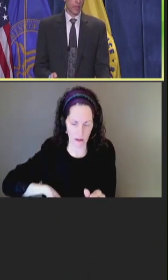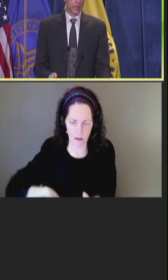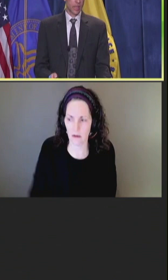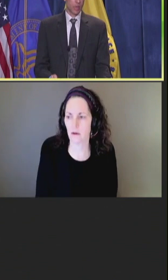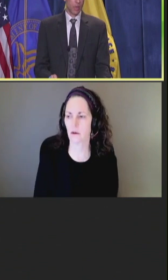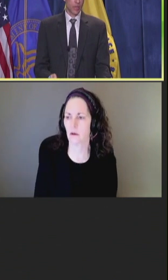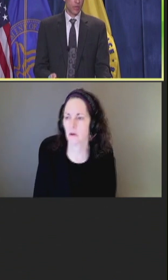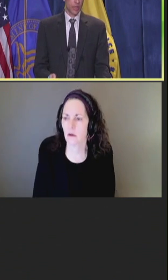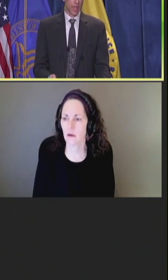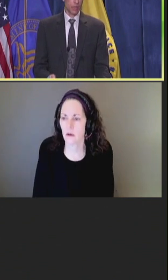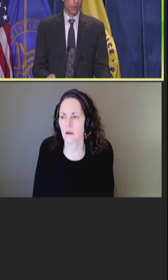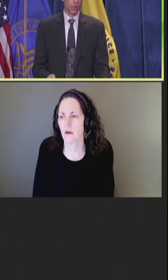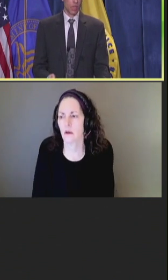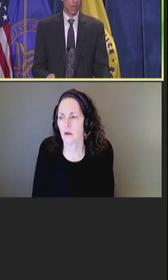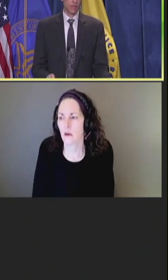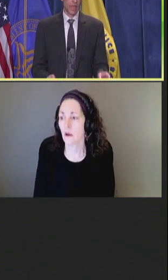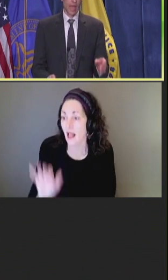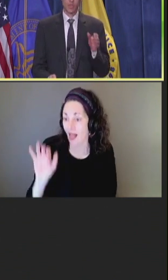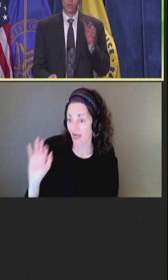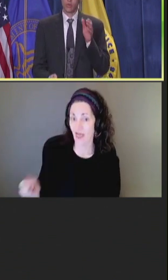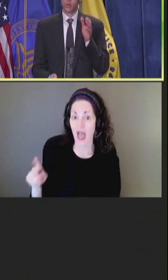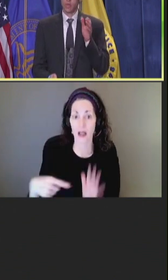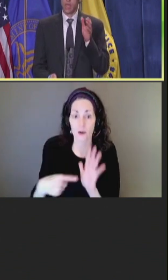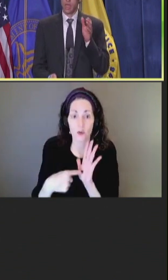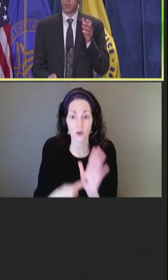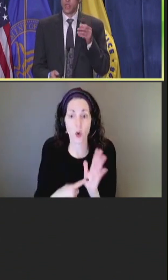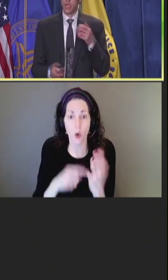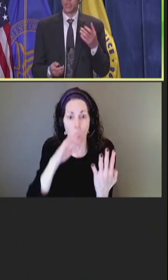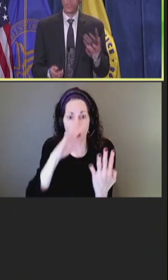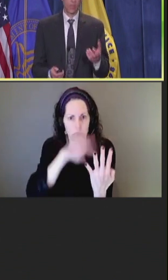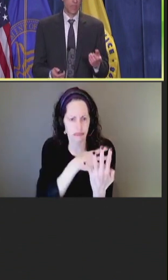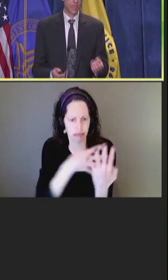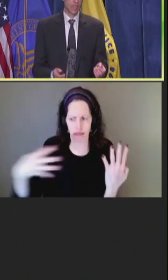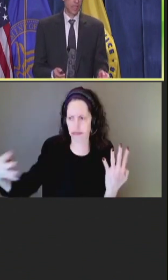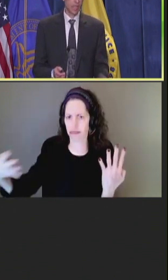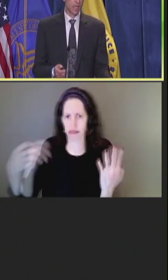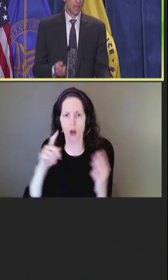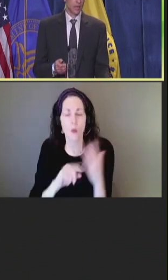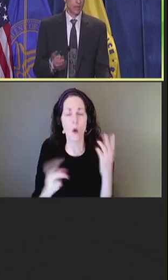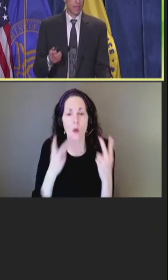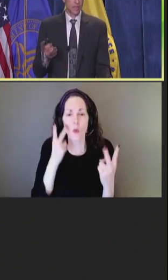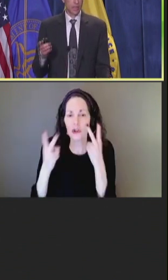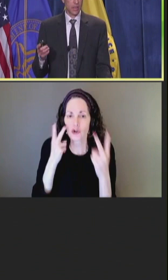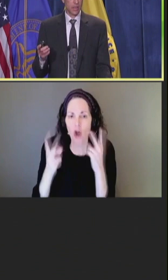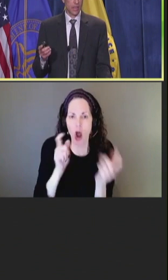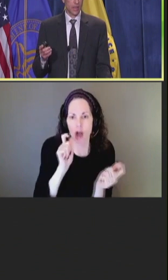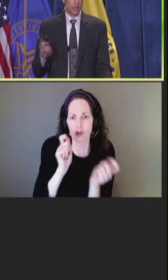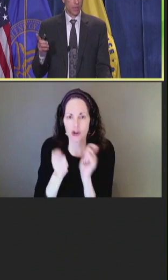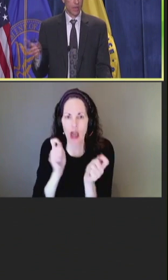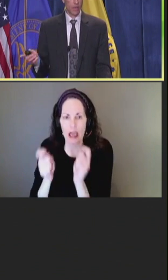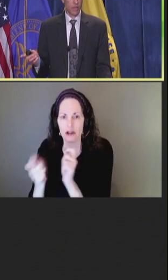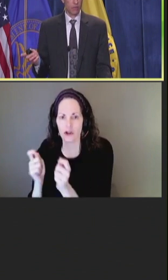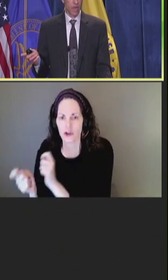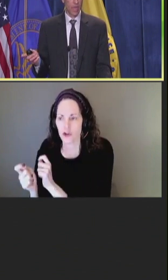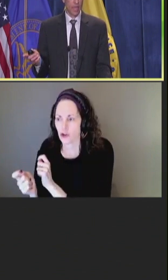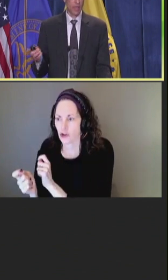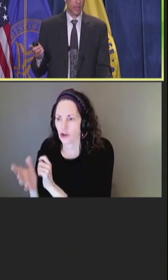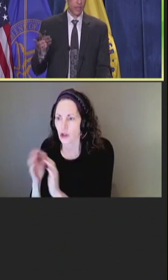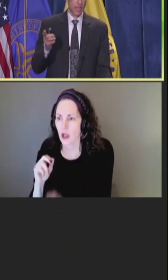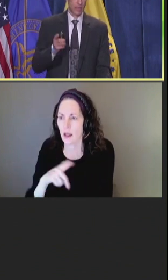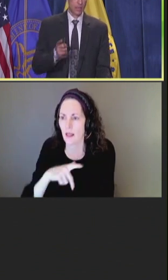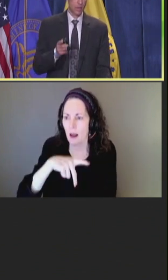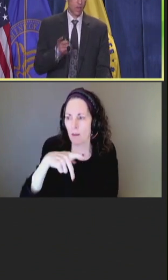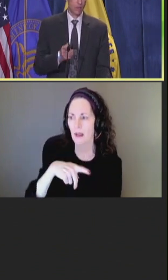This is, I promised you, a table of the absolute changes that we see. There are p-values on the right, and